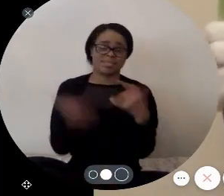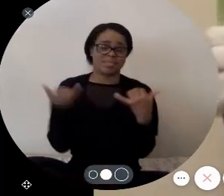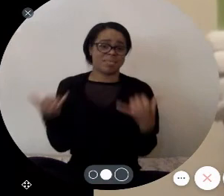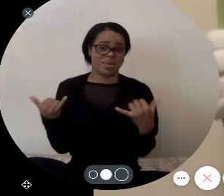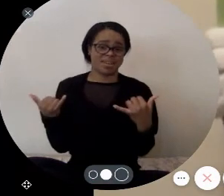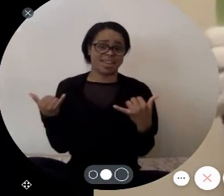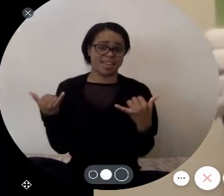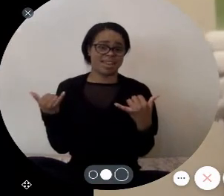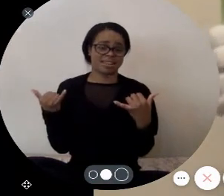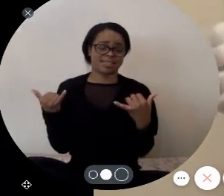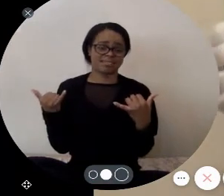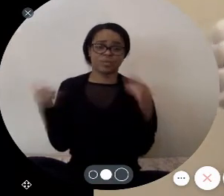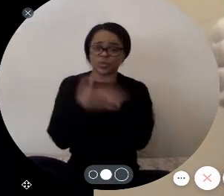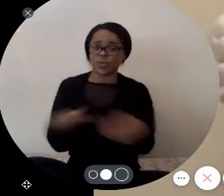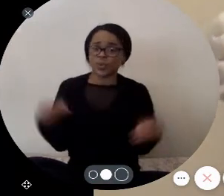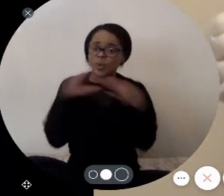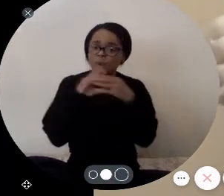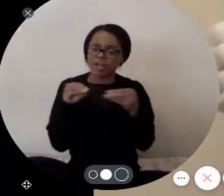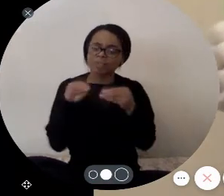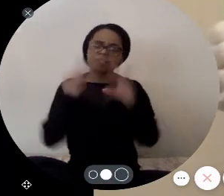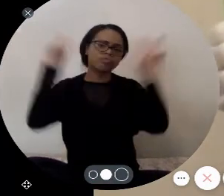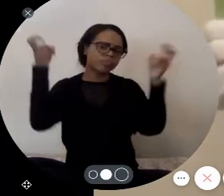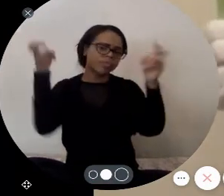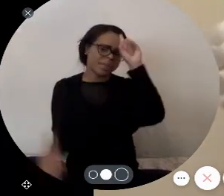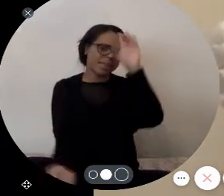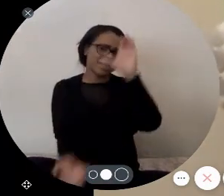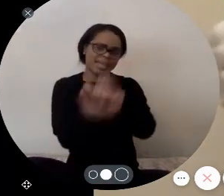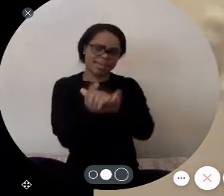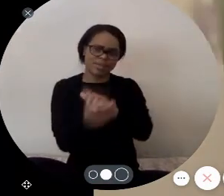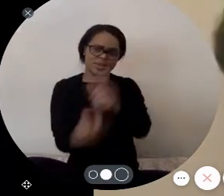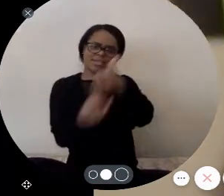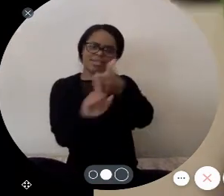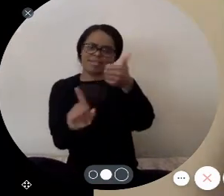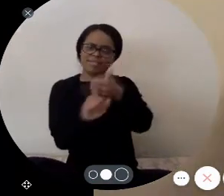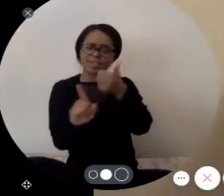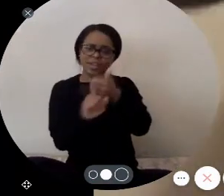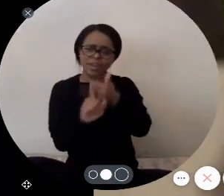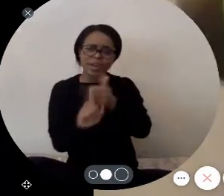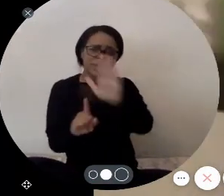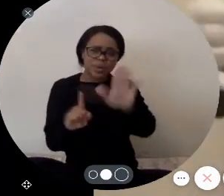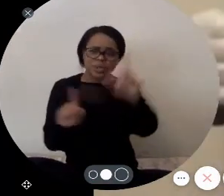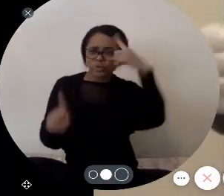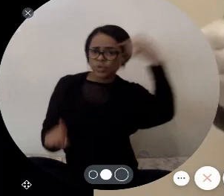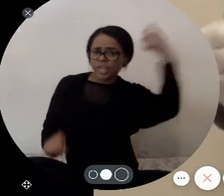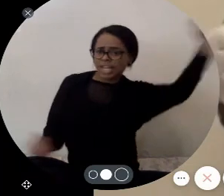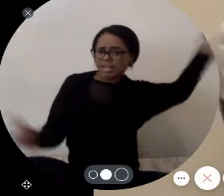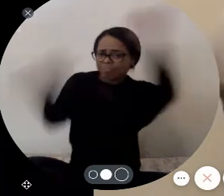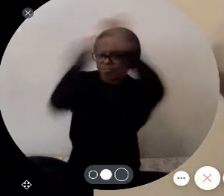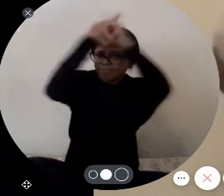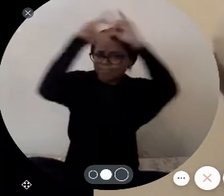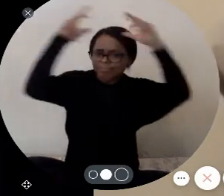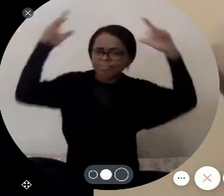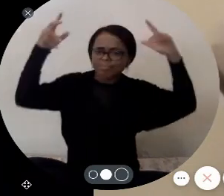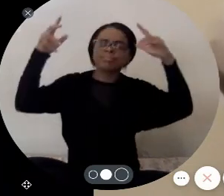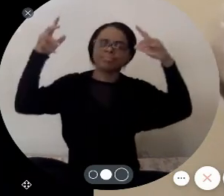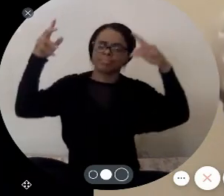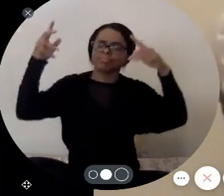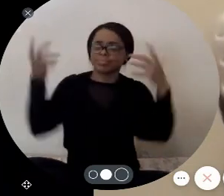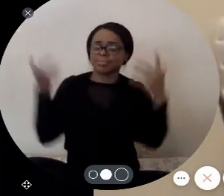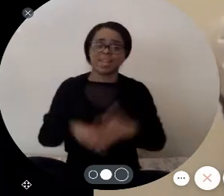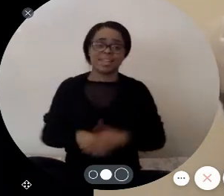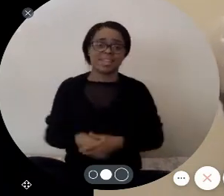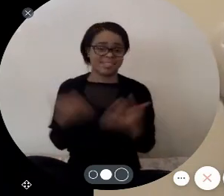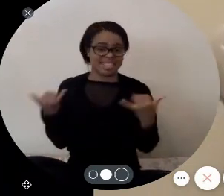about believing in yourself and your dreams and flying wherever you want to go. So Principal